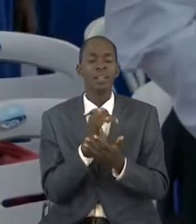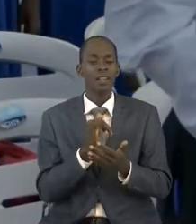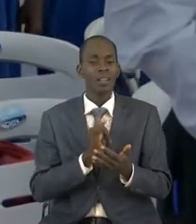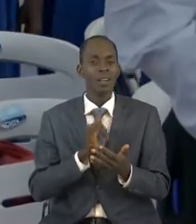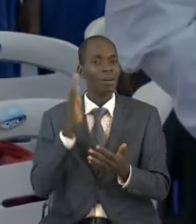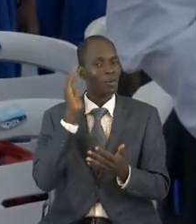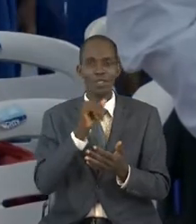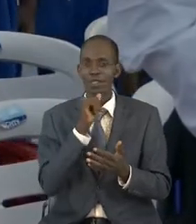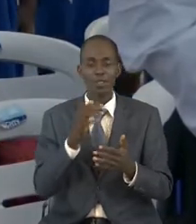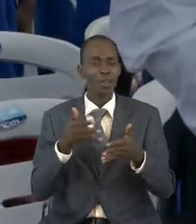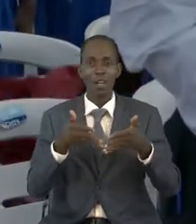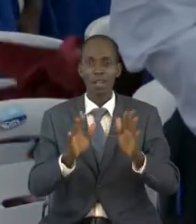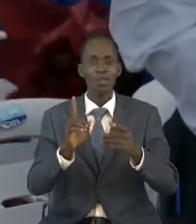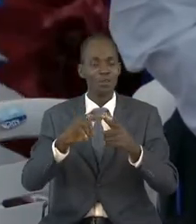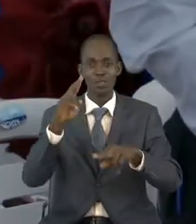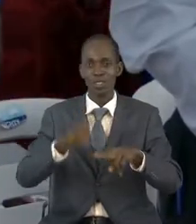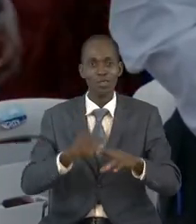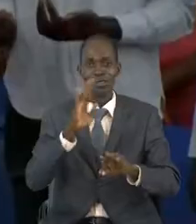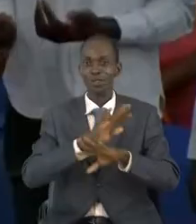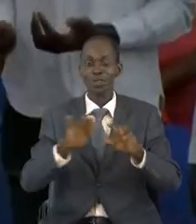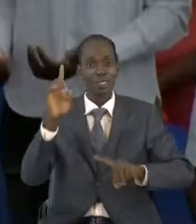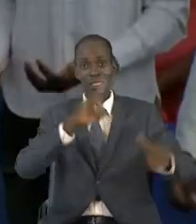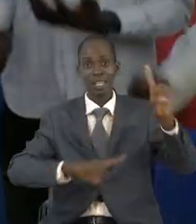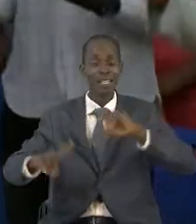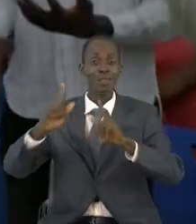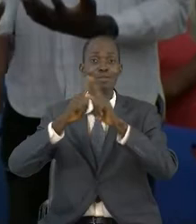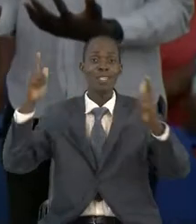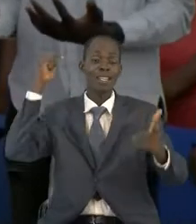you to sit down if you don't give me a good amen. Amen.